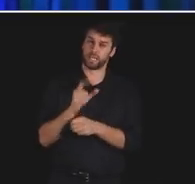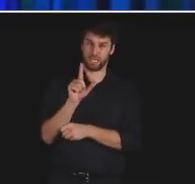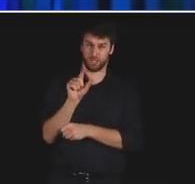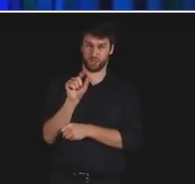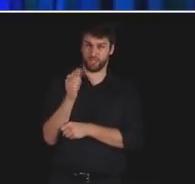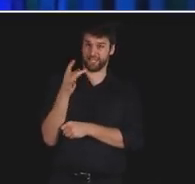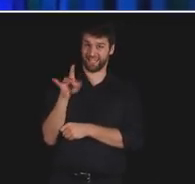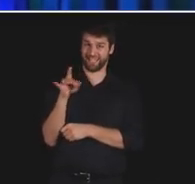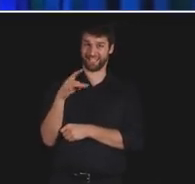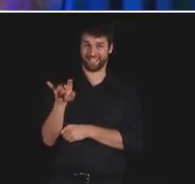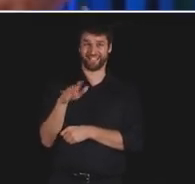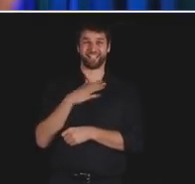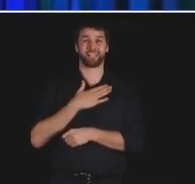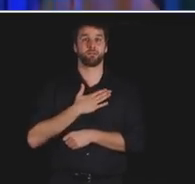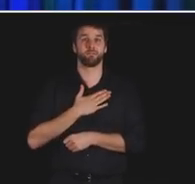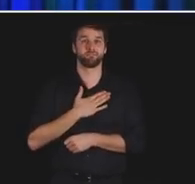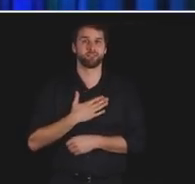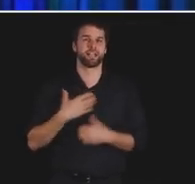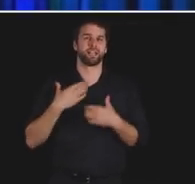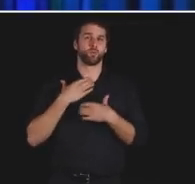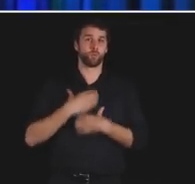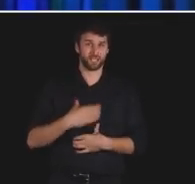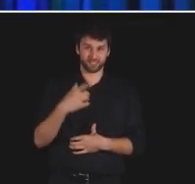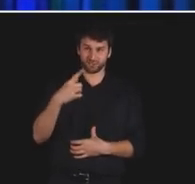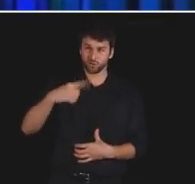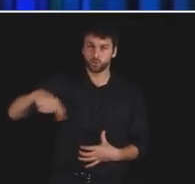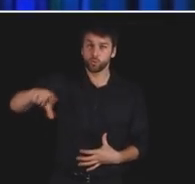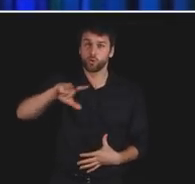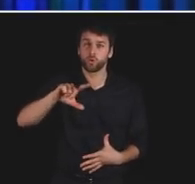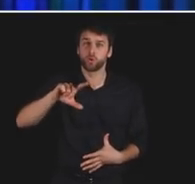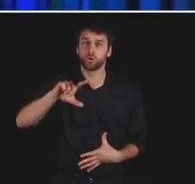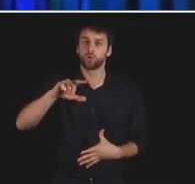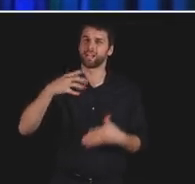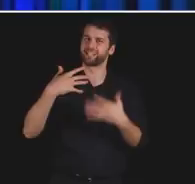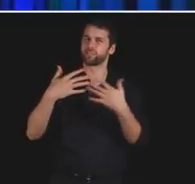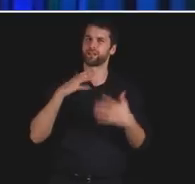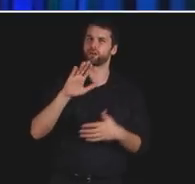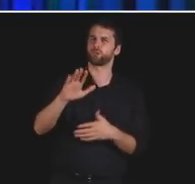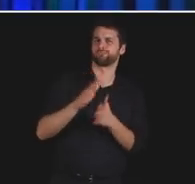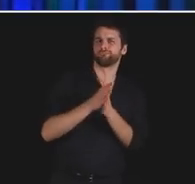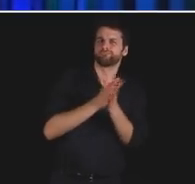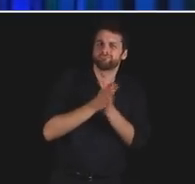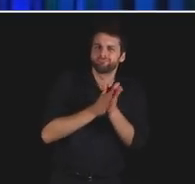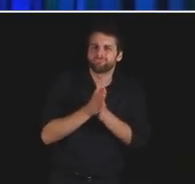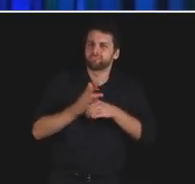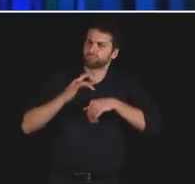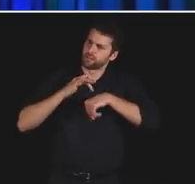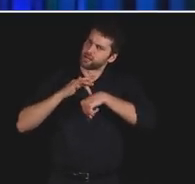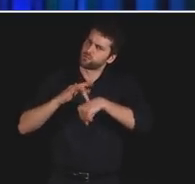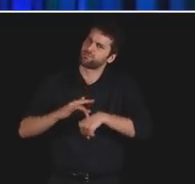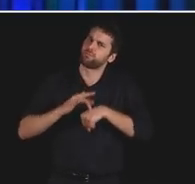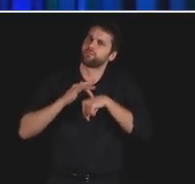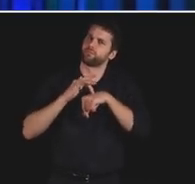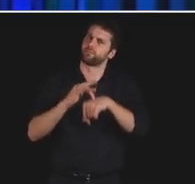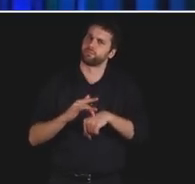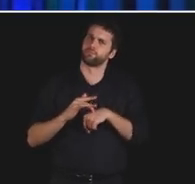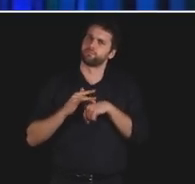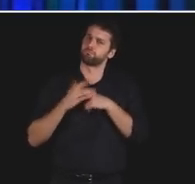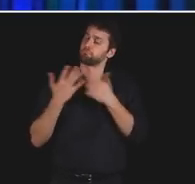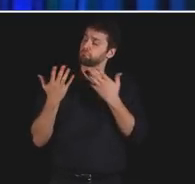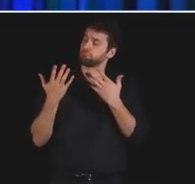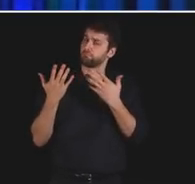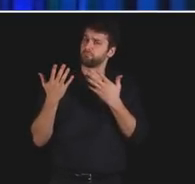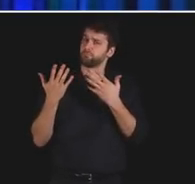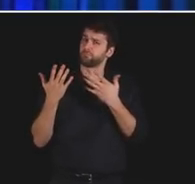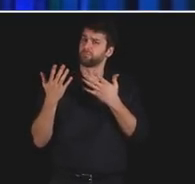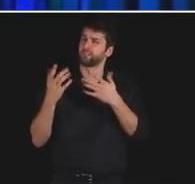your passion or slight obsession may be, is to keep your eyes on the skies, because you never know what you